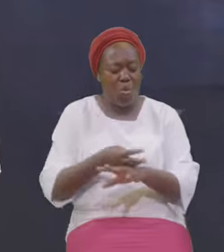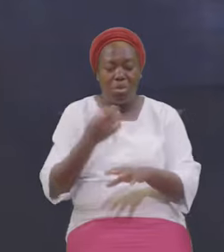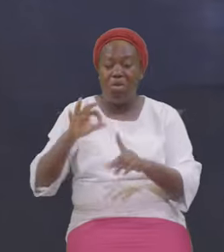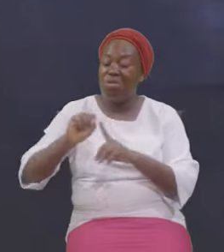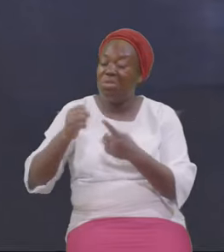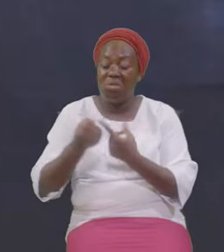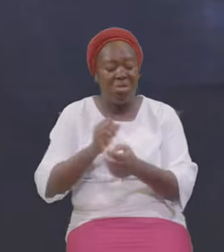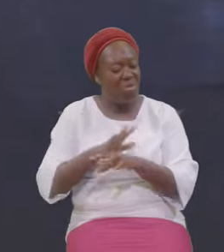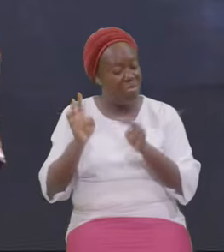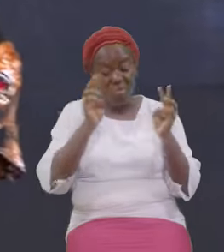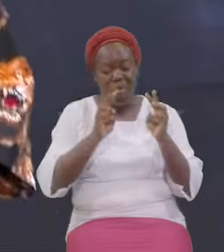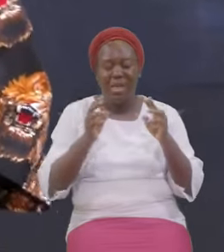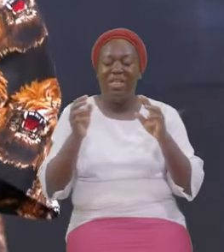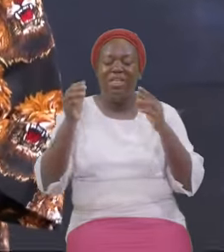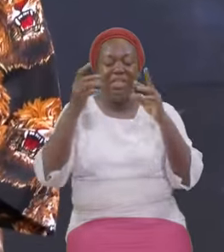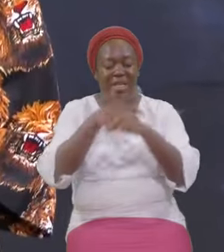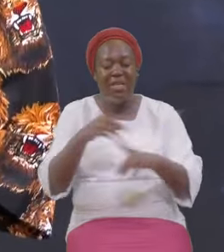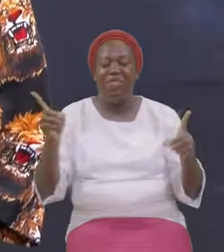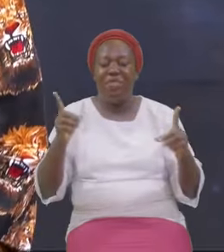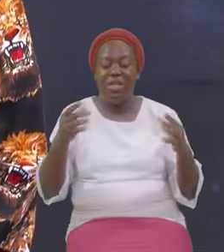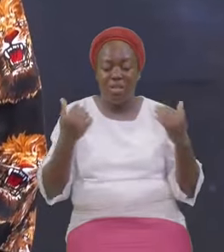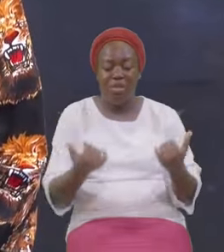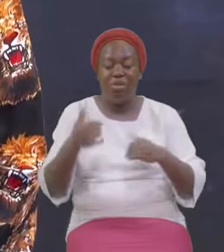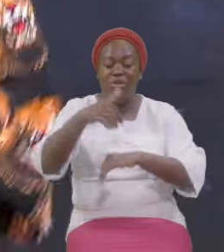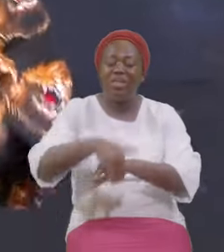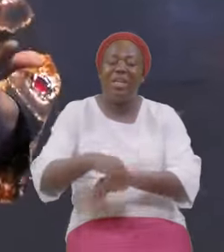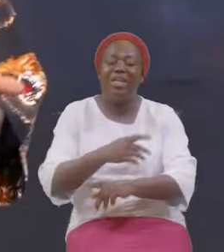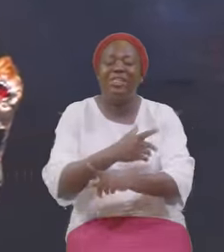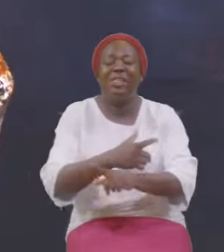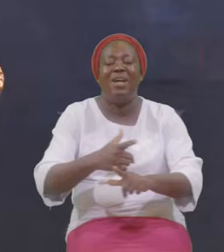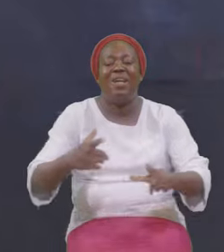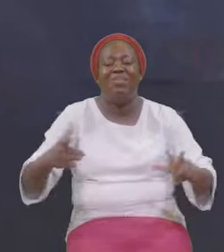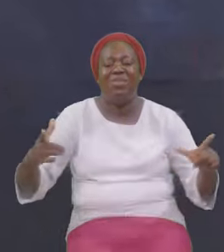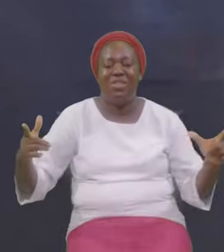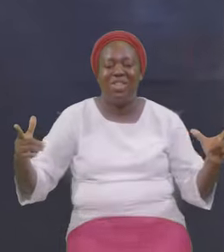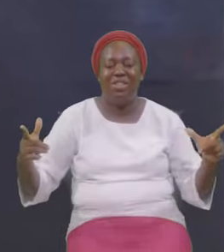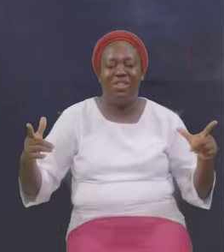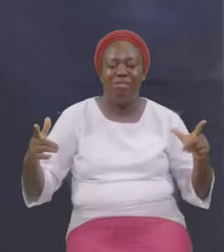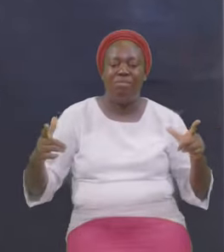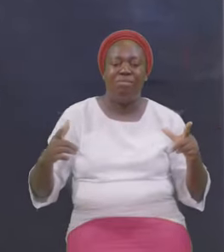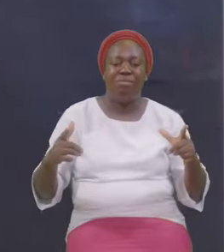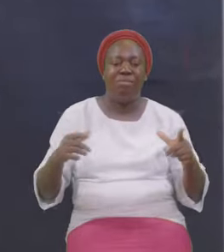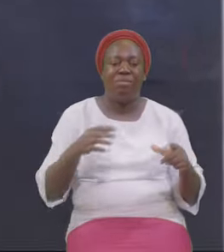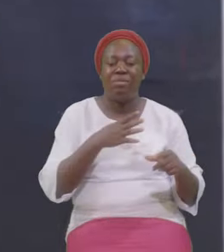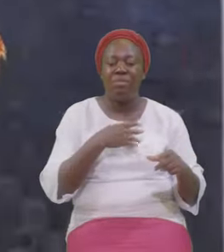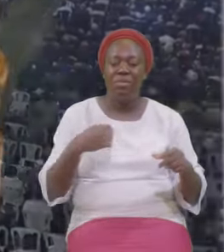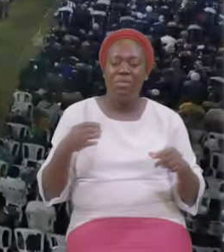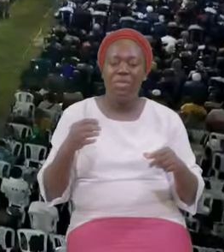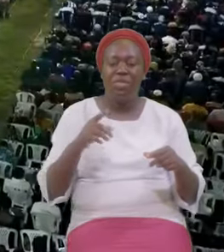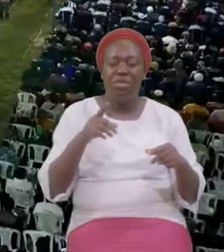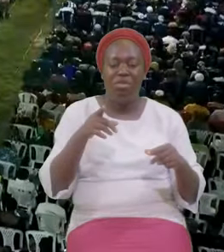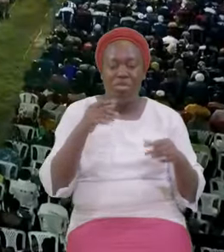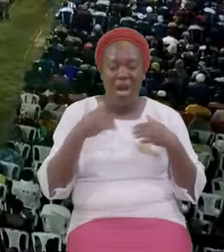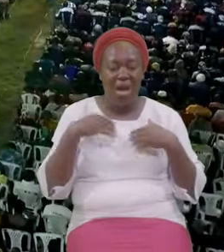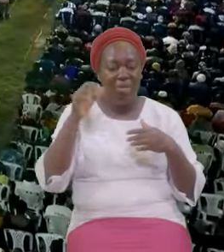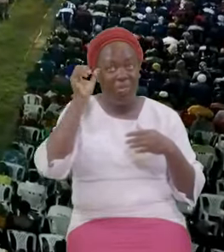deliverance. Tonight, liberation. And we have his undeniable power.